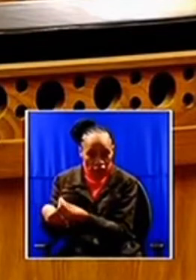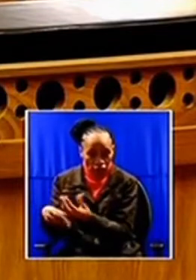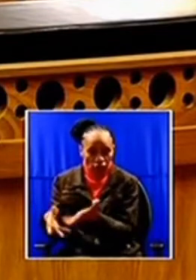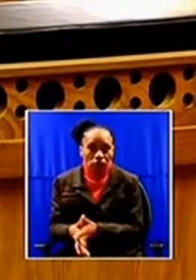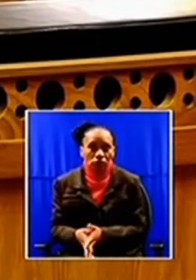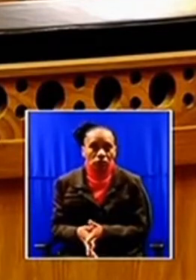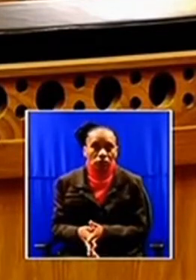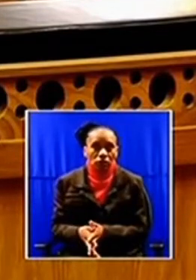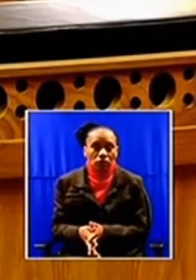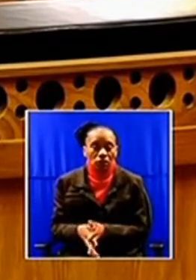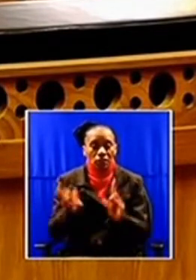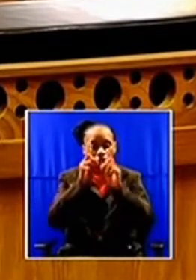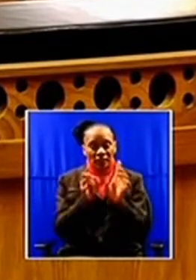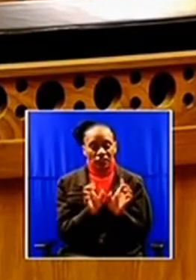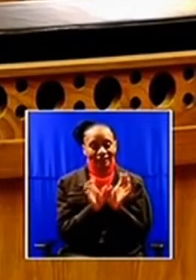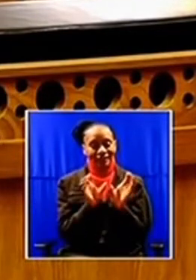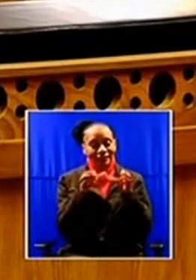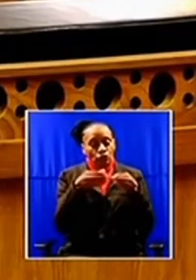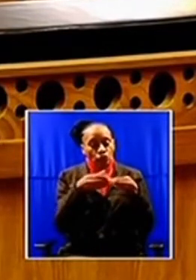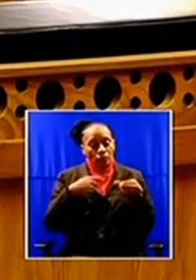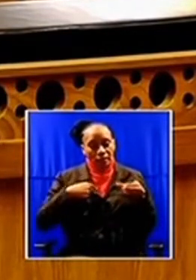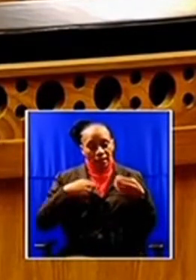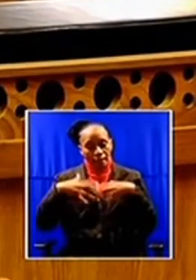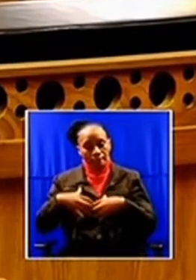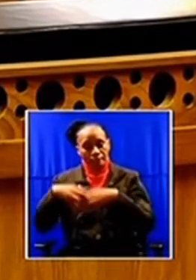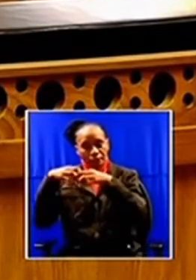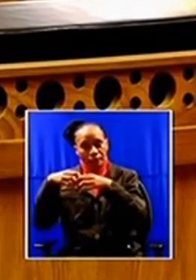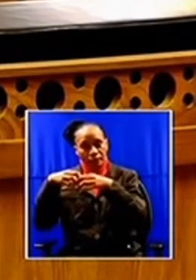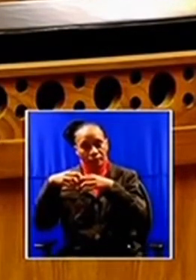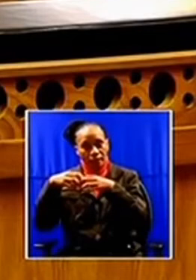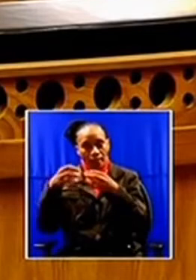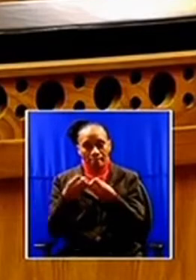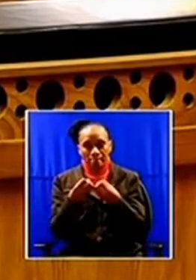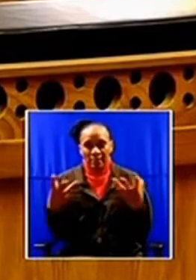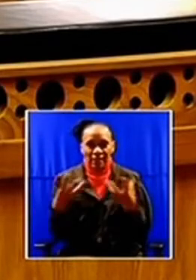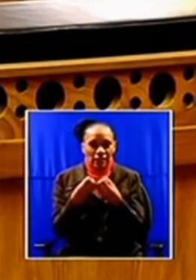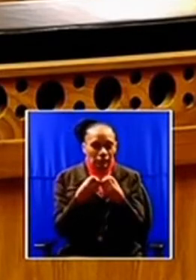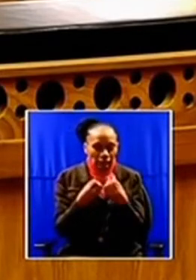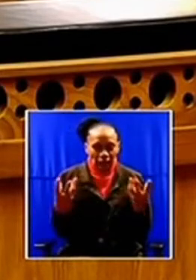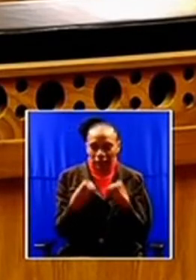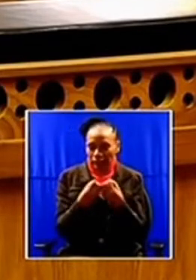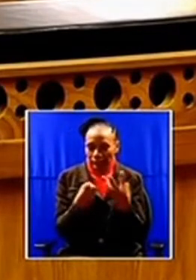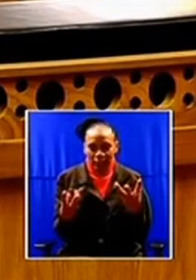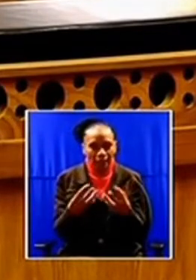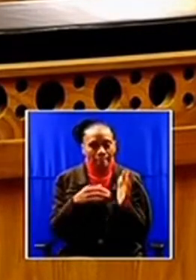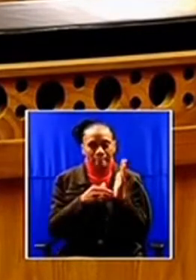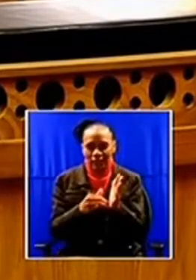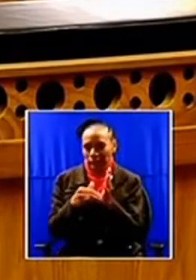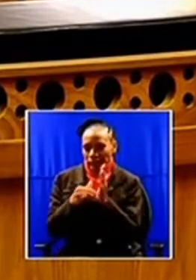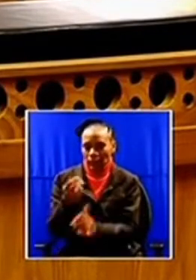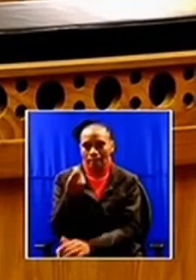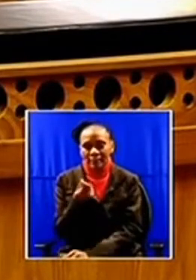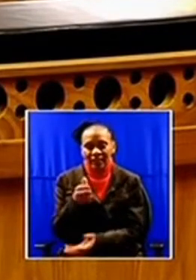special tribunal, which we established, millions in stolen funds have been recouped and